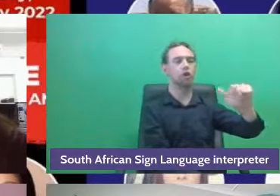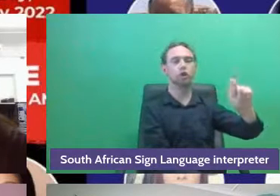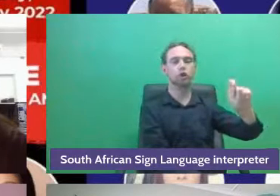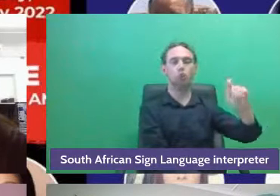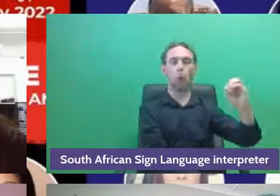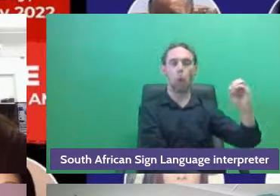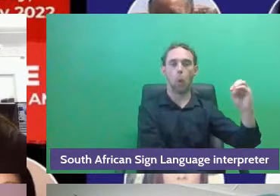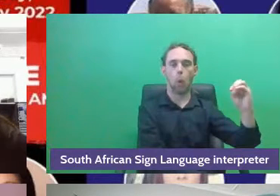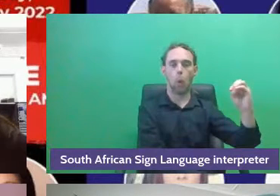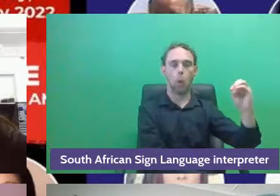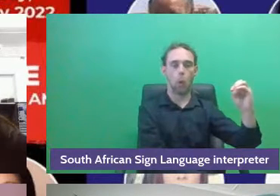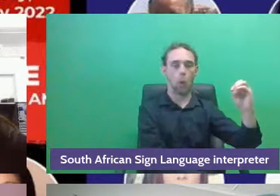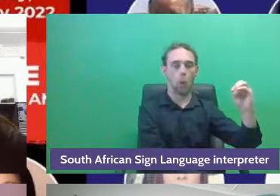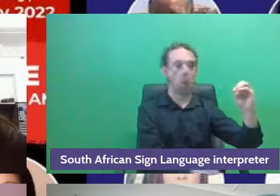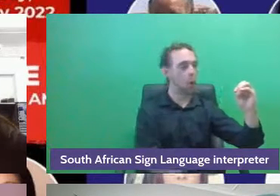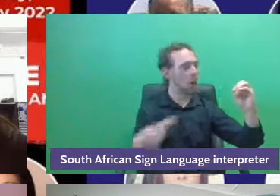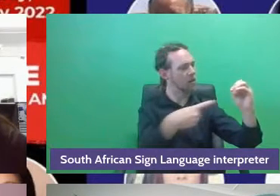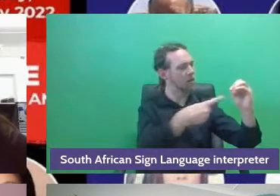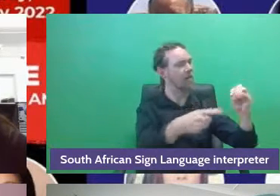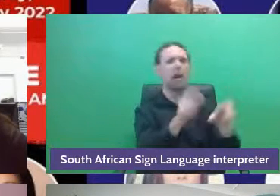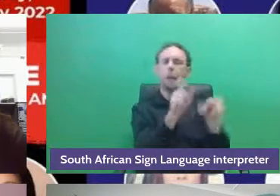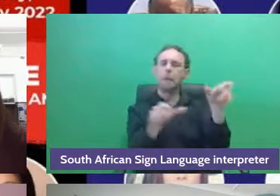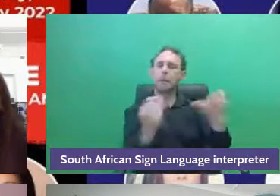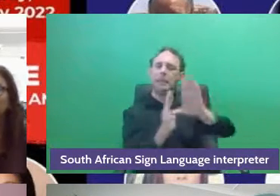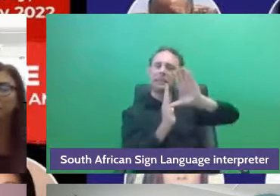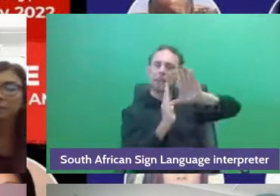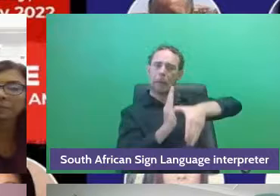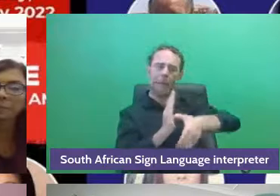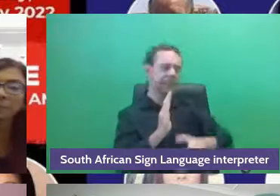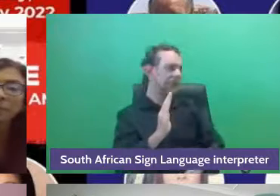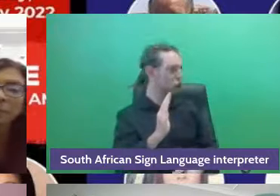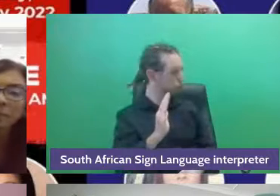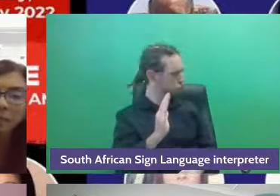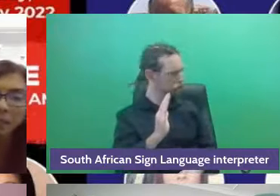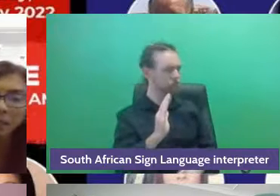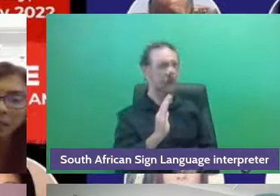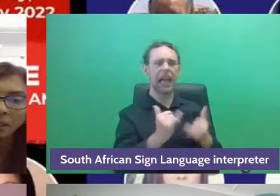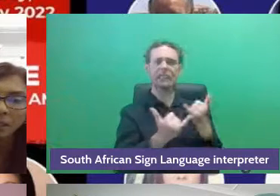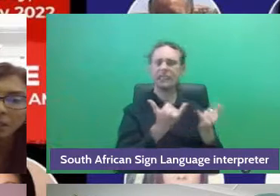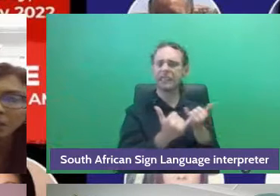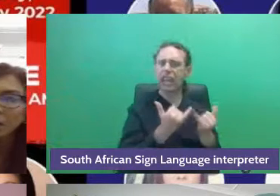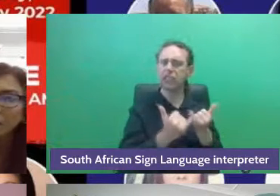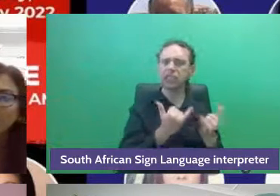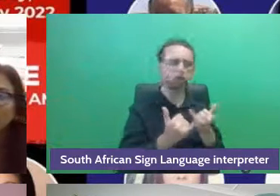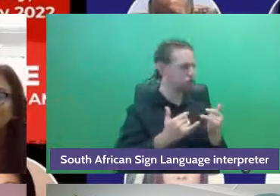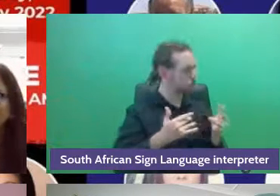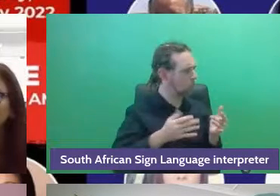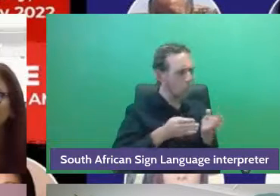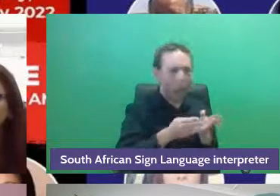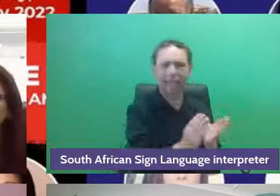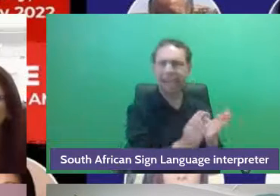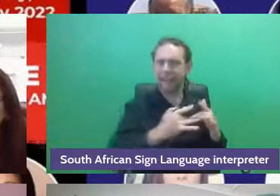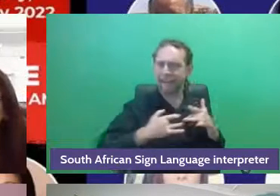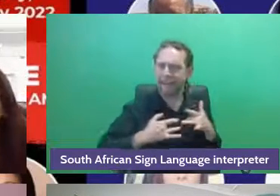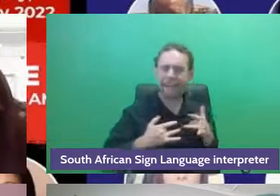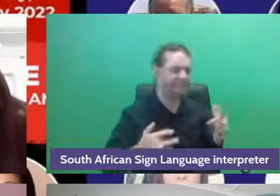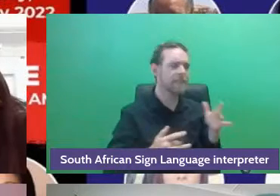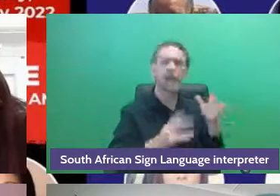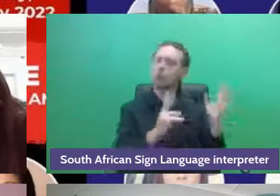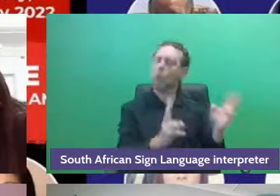with disabilities have the same rights to sexuality, intimacy, and self-determination as people without